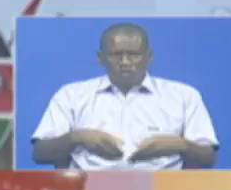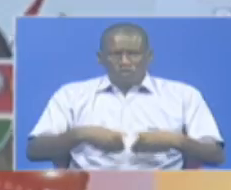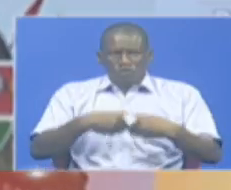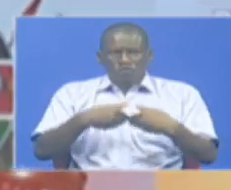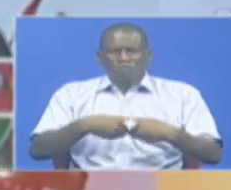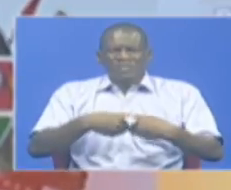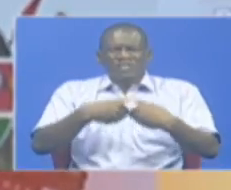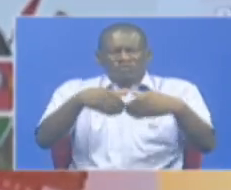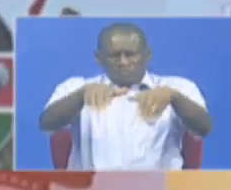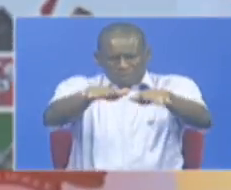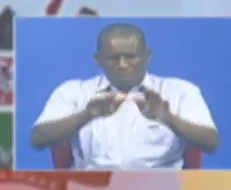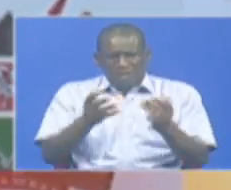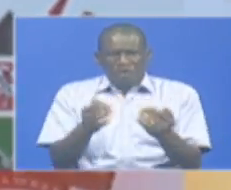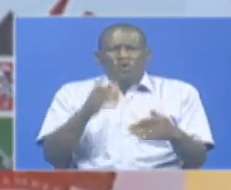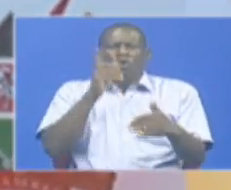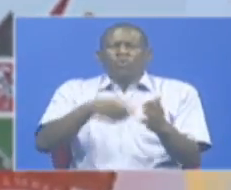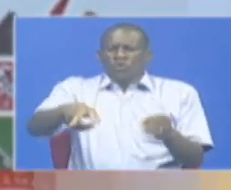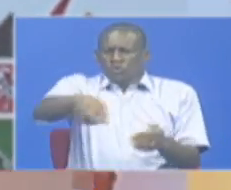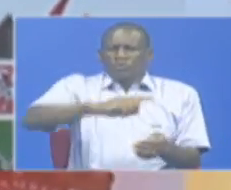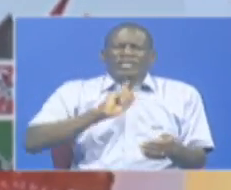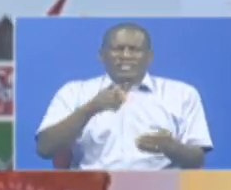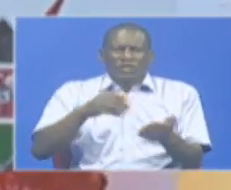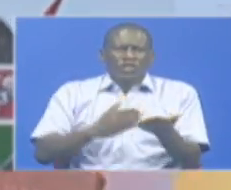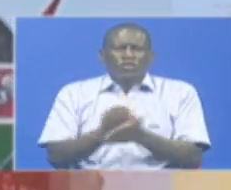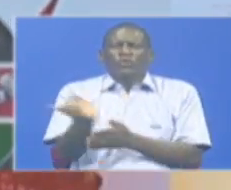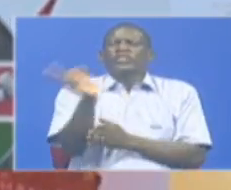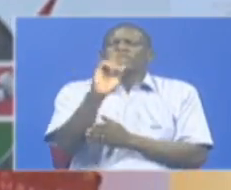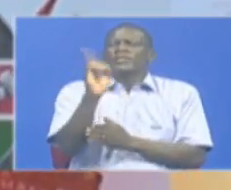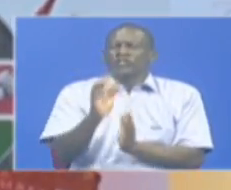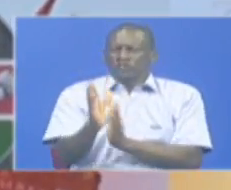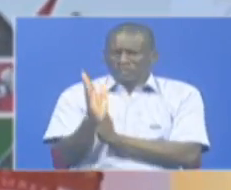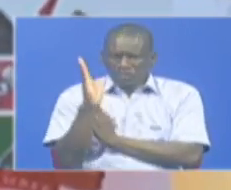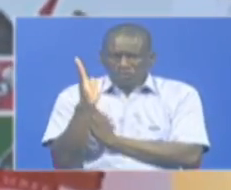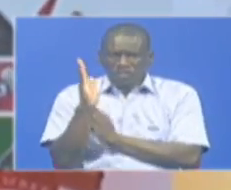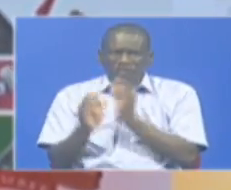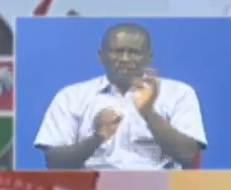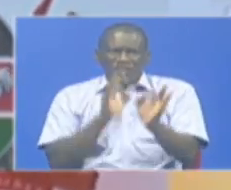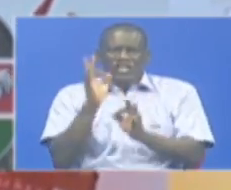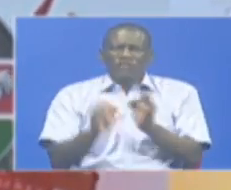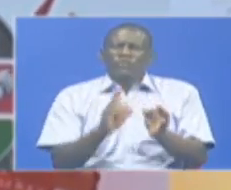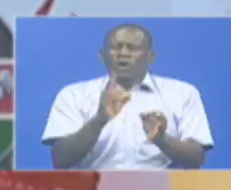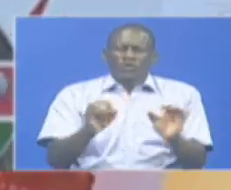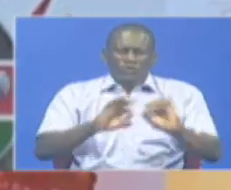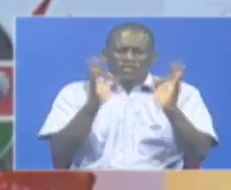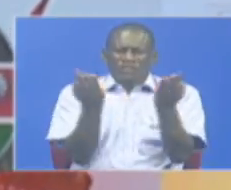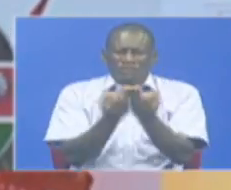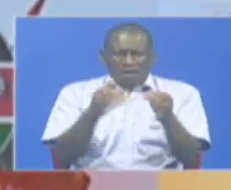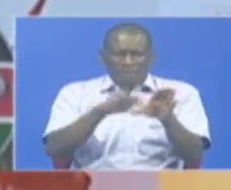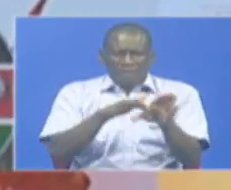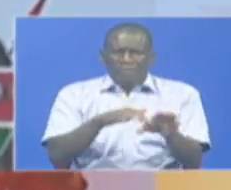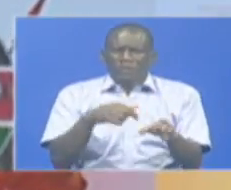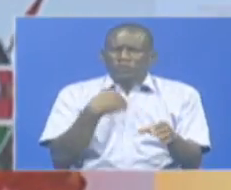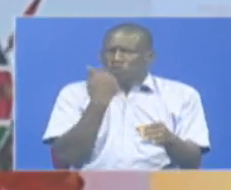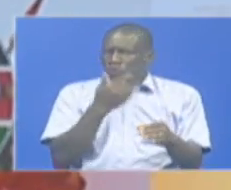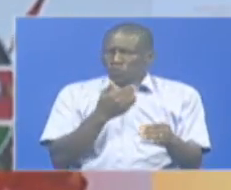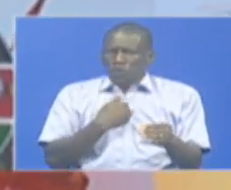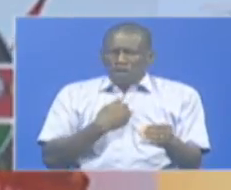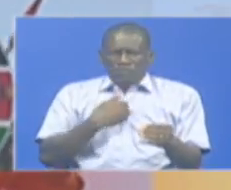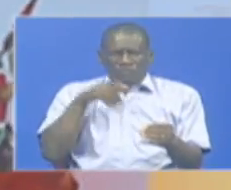rites. And what we are saying is that through the Ministry of Interior, should you be one of the families who is undergoing this